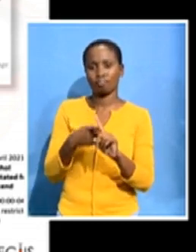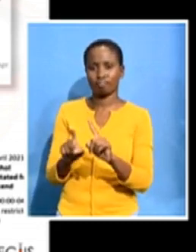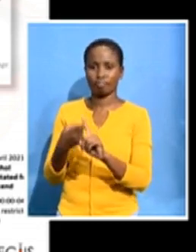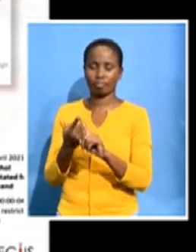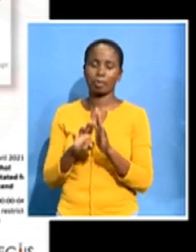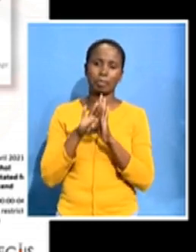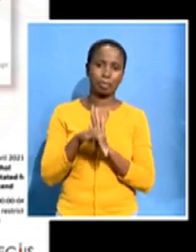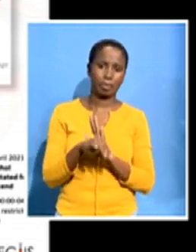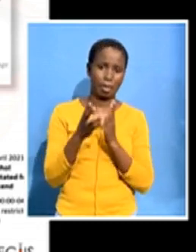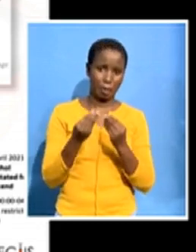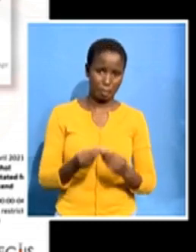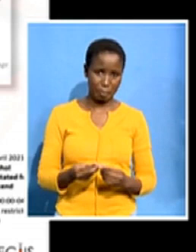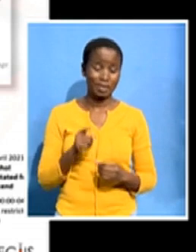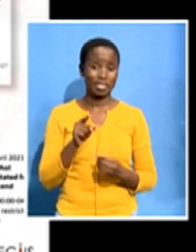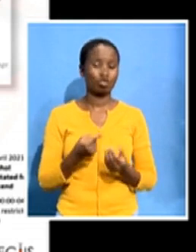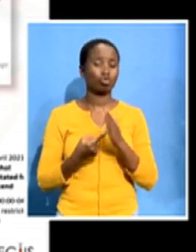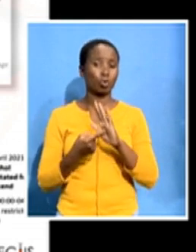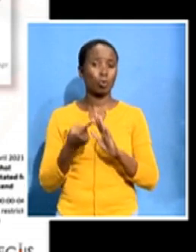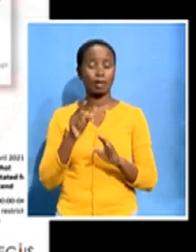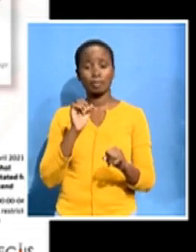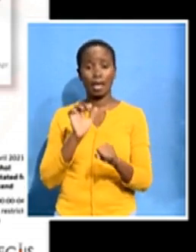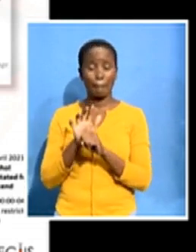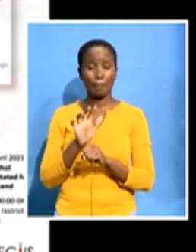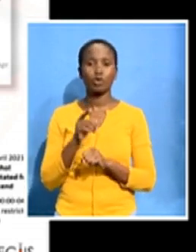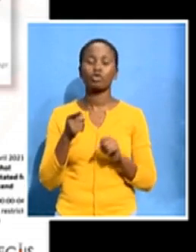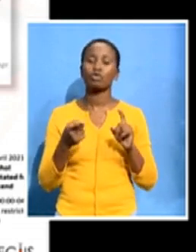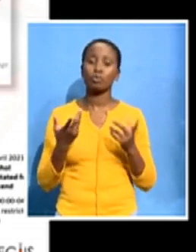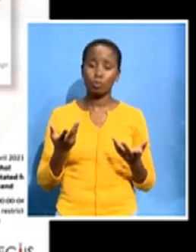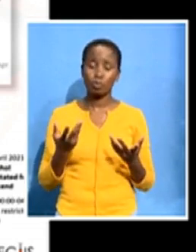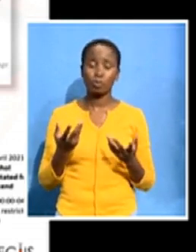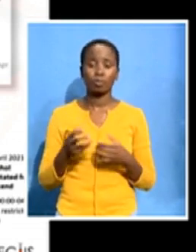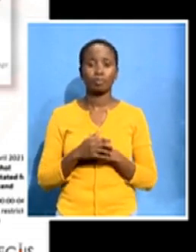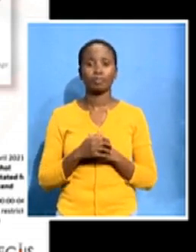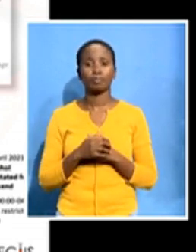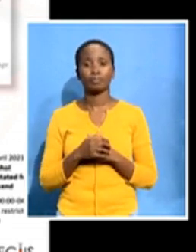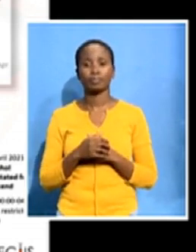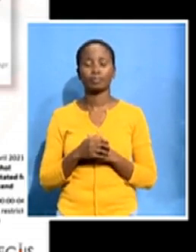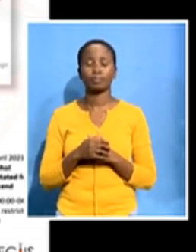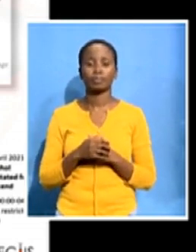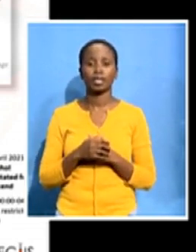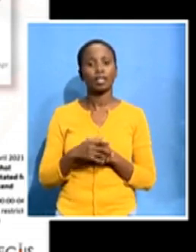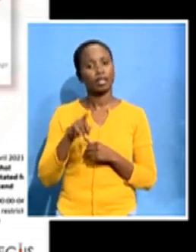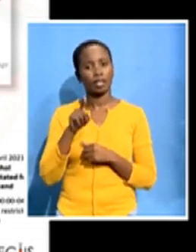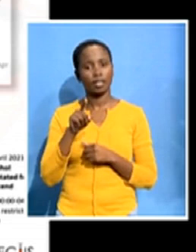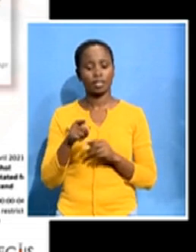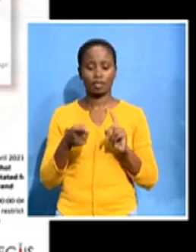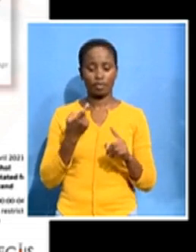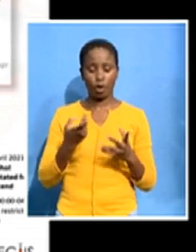of the fact that there is a combination of alcohol availability, but also